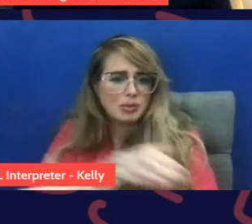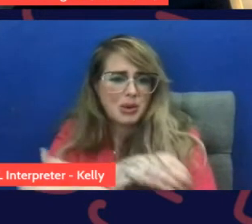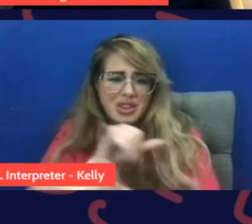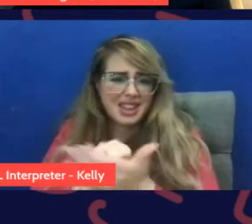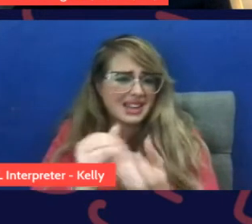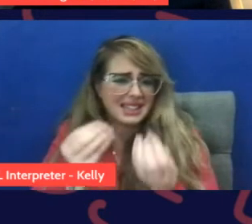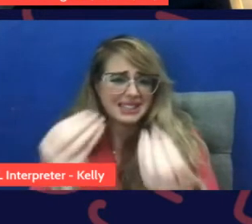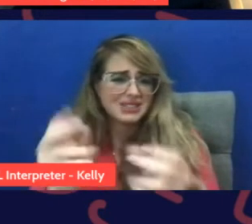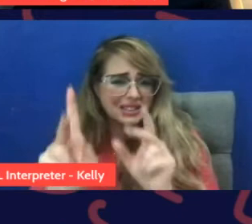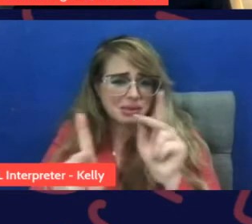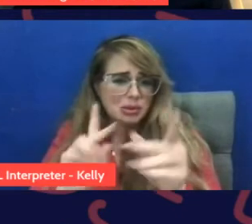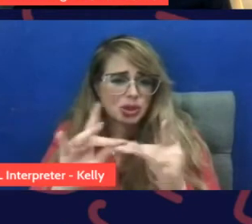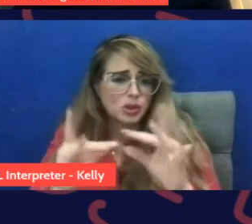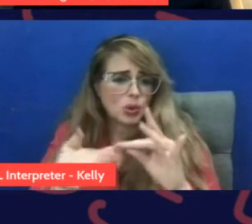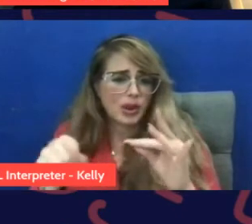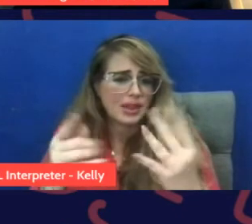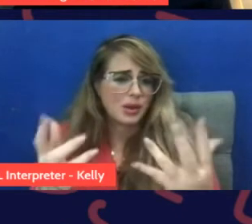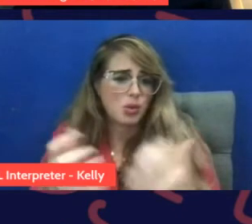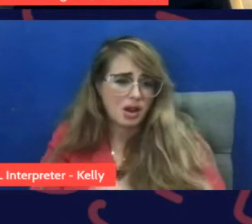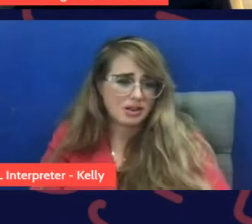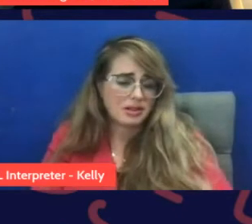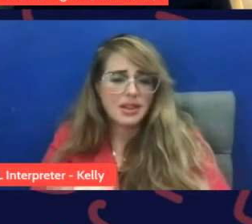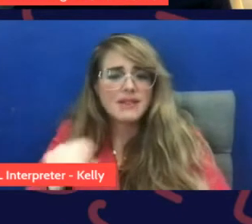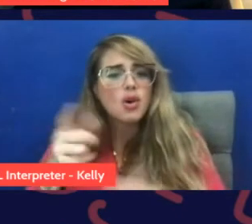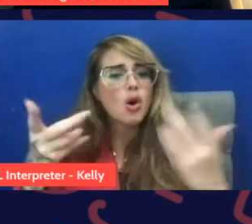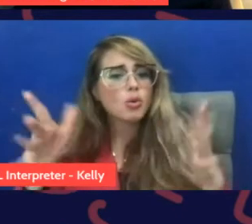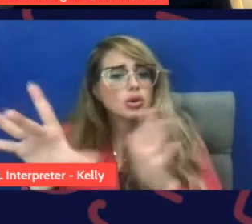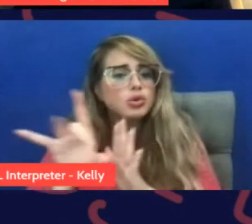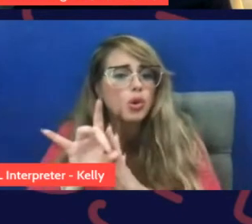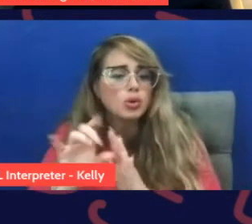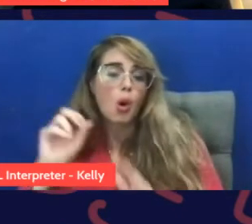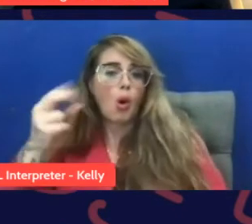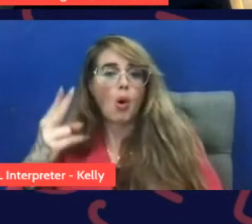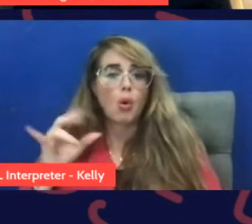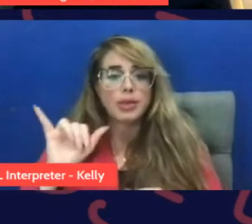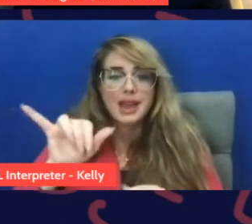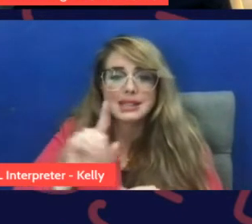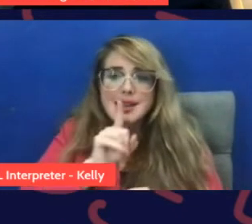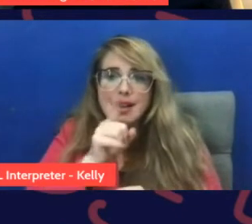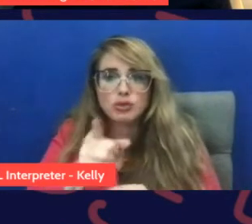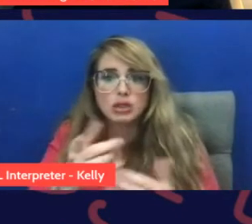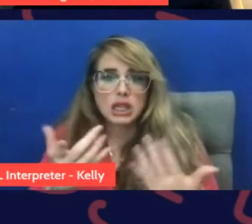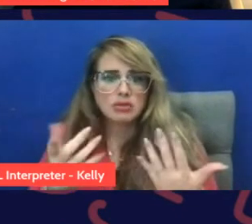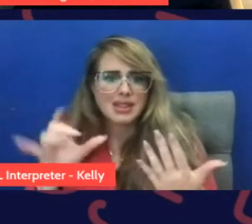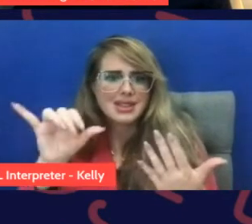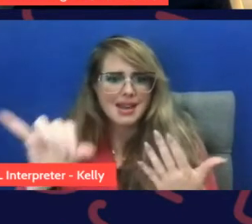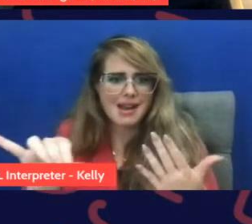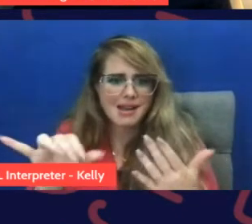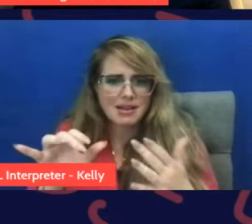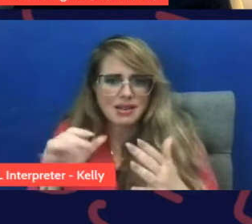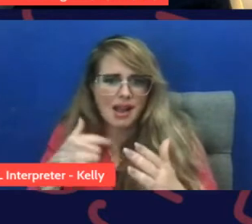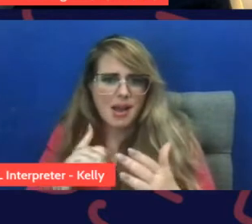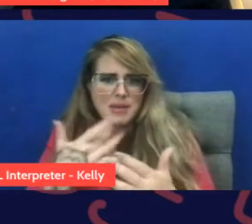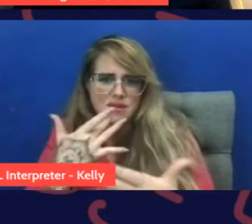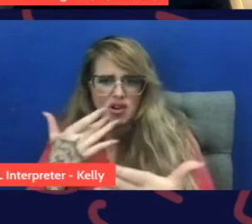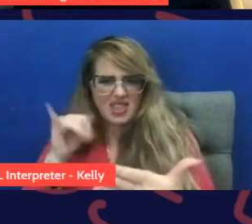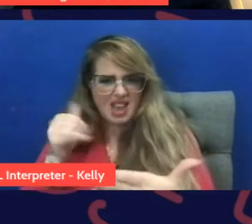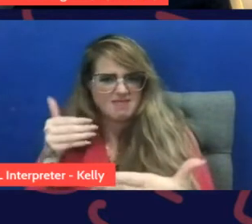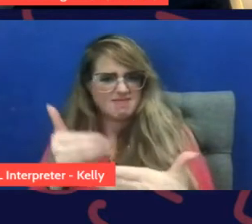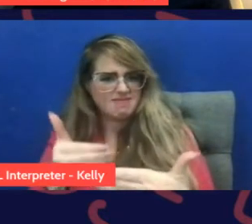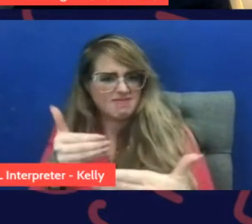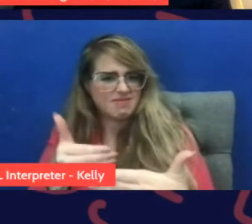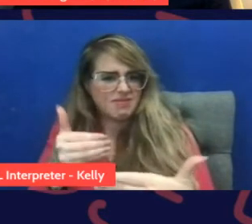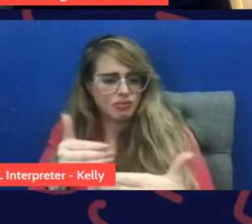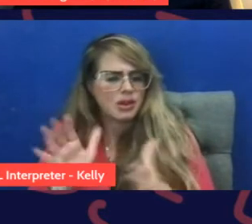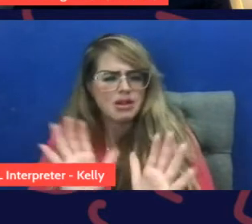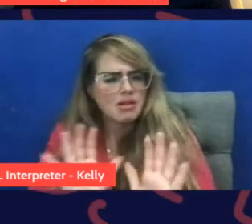want. Like they've already sort of chosen, like, oh, this is actually like where the nearness that I want. I'm thinking about